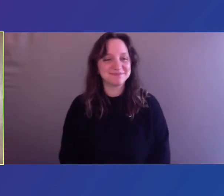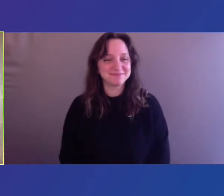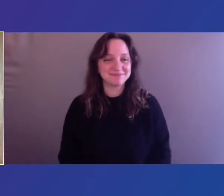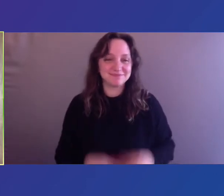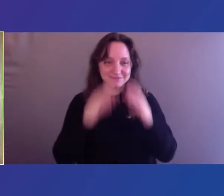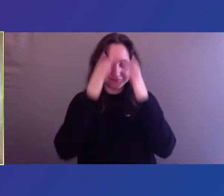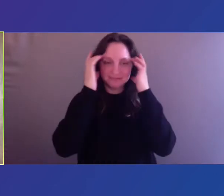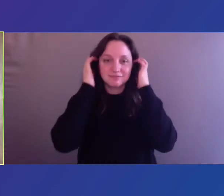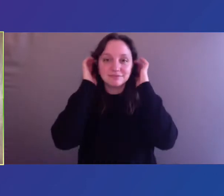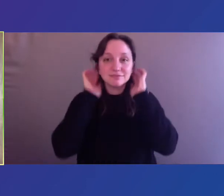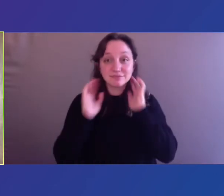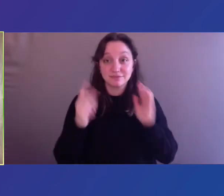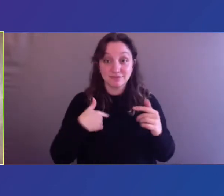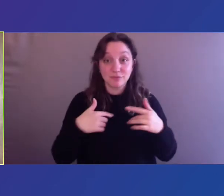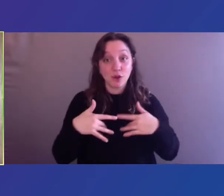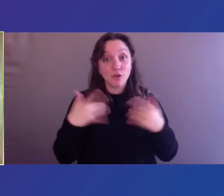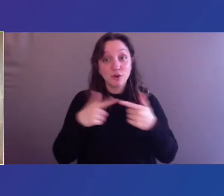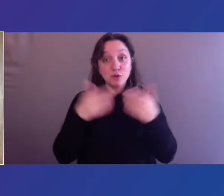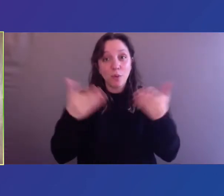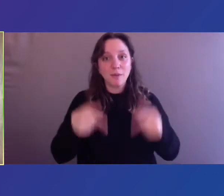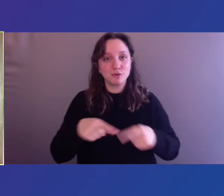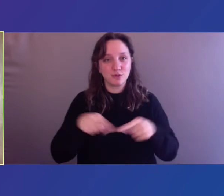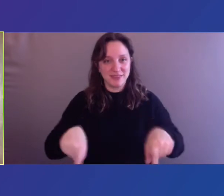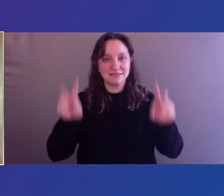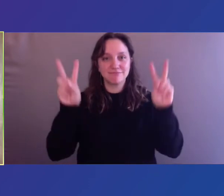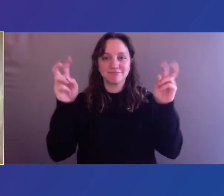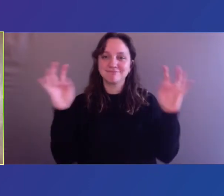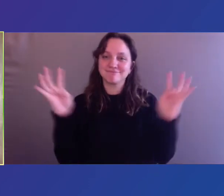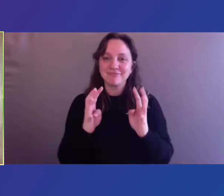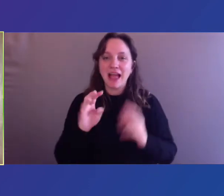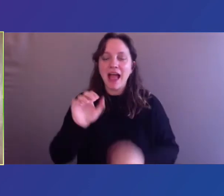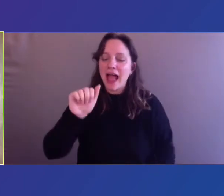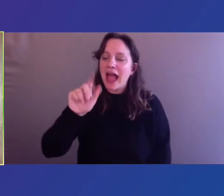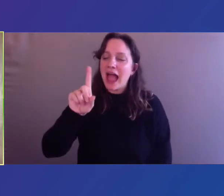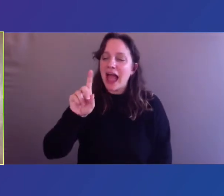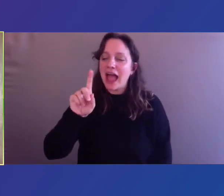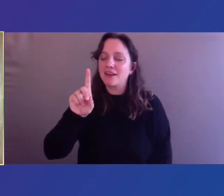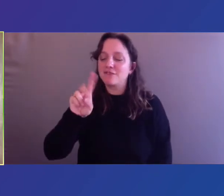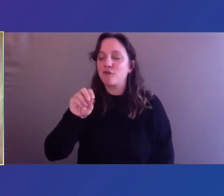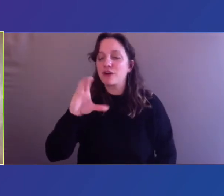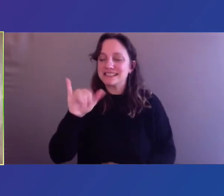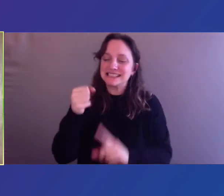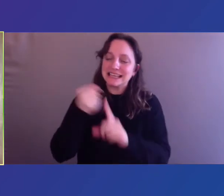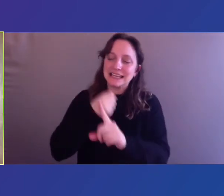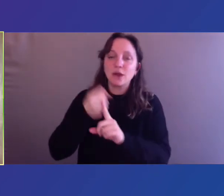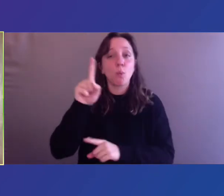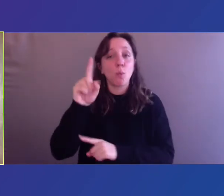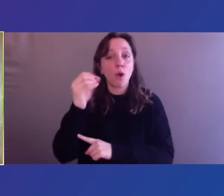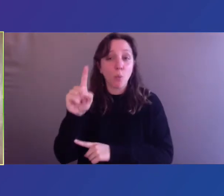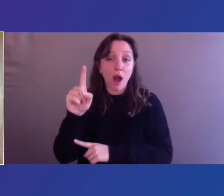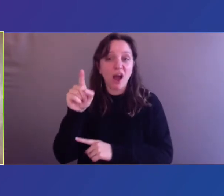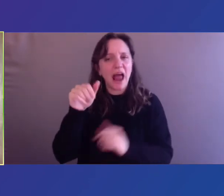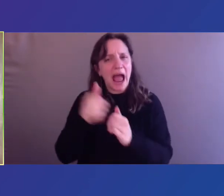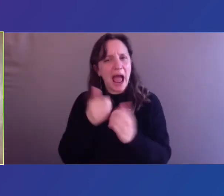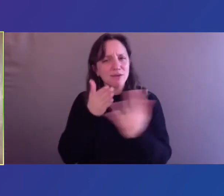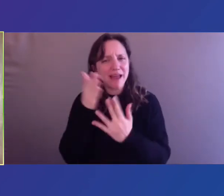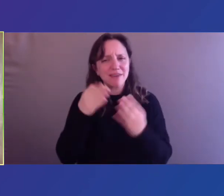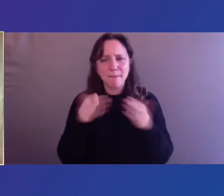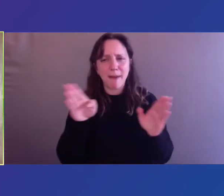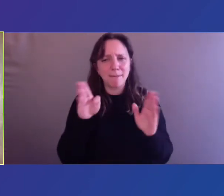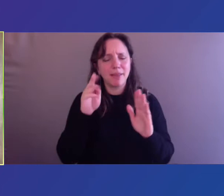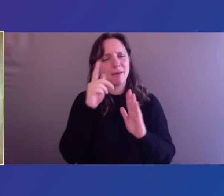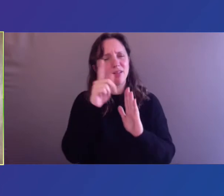I'm pleased to welcome you to Advocacy 101, Navigating Public Policy for Dance Workers. The first part